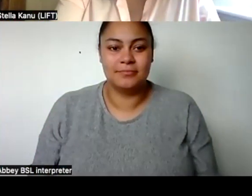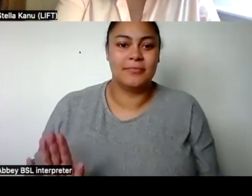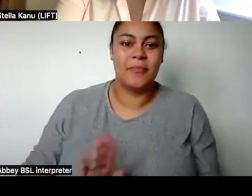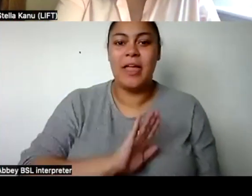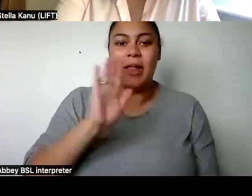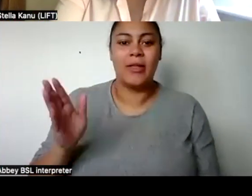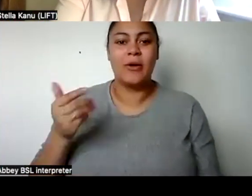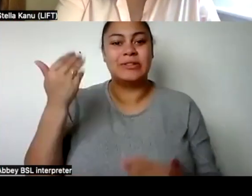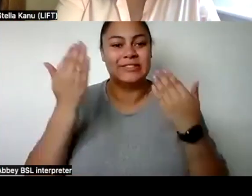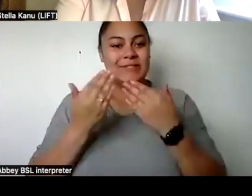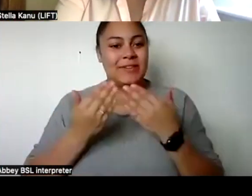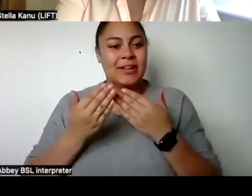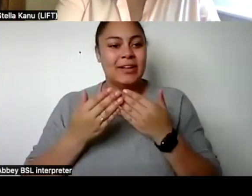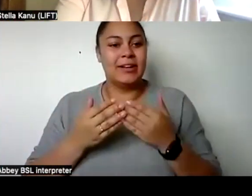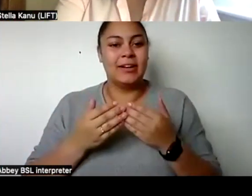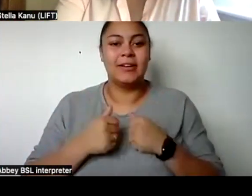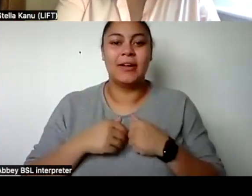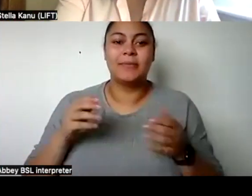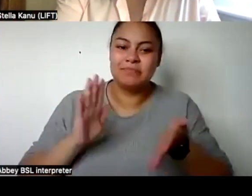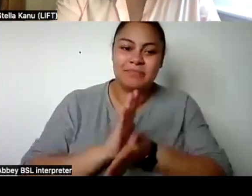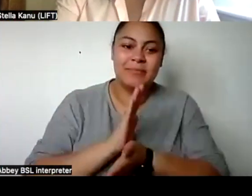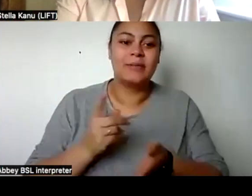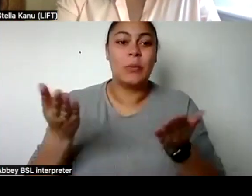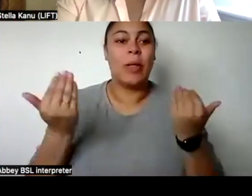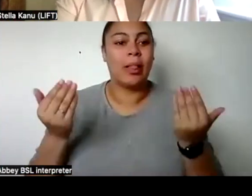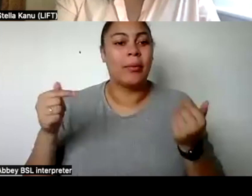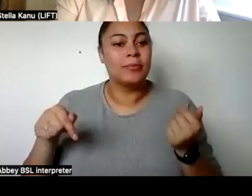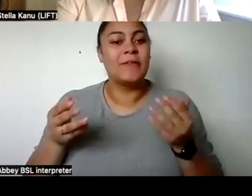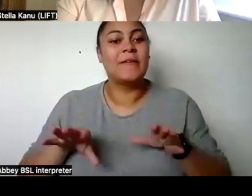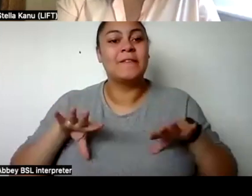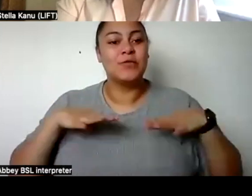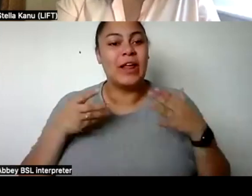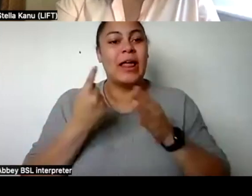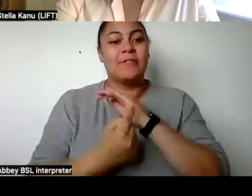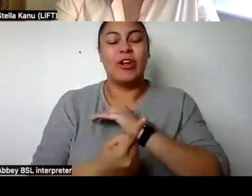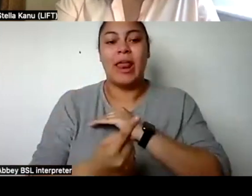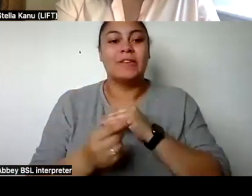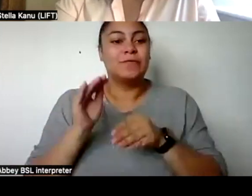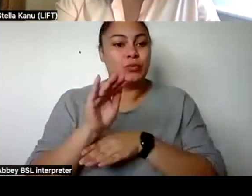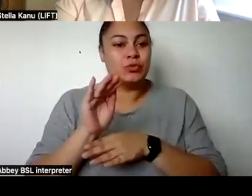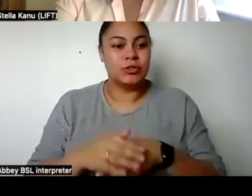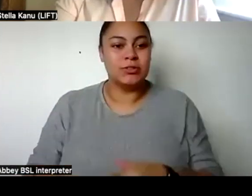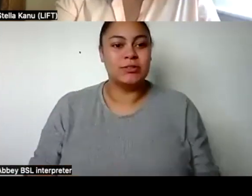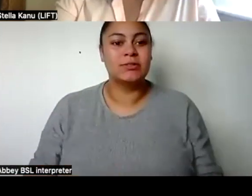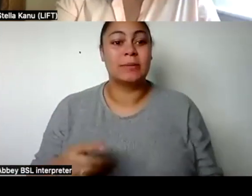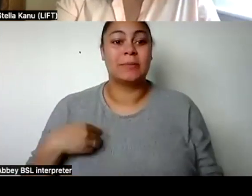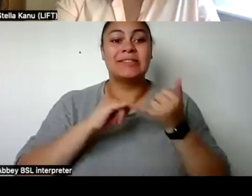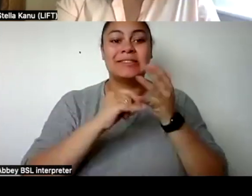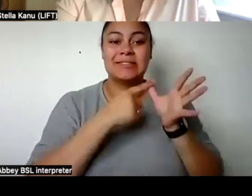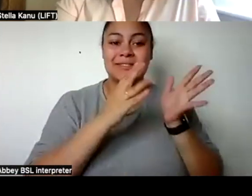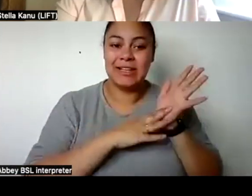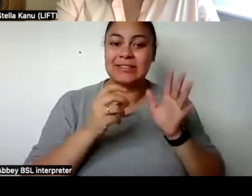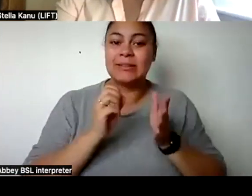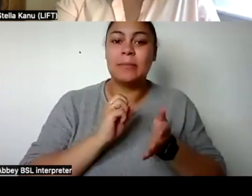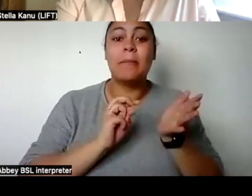Hello, good evening. I'm so delighted to welcome you to Freelance Futures. My name is Sandeep Mahal. I'm Director